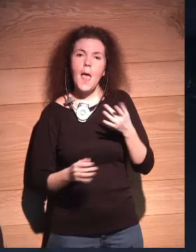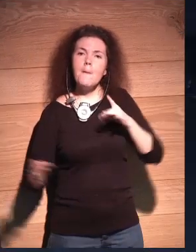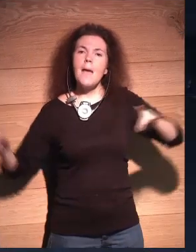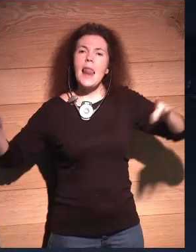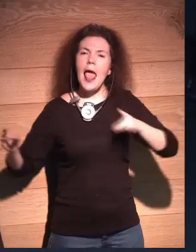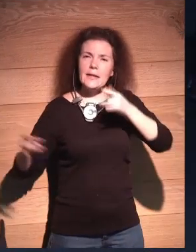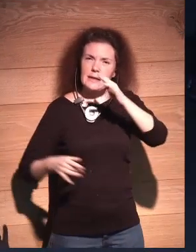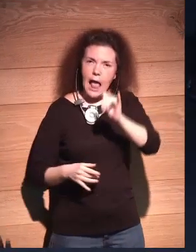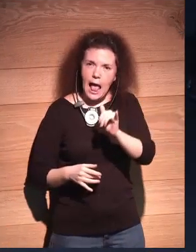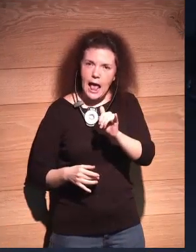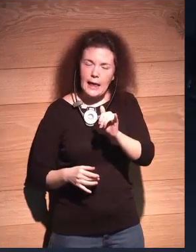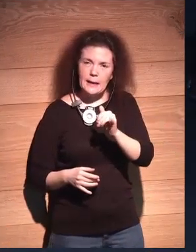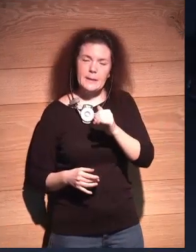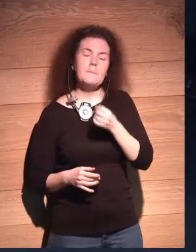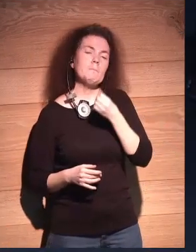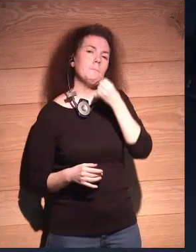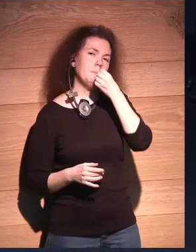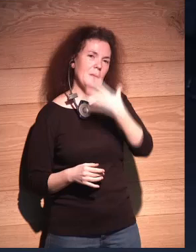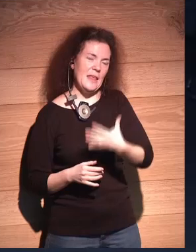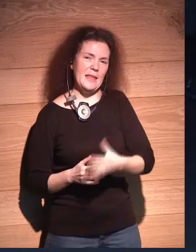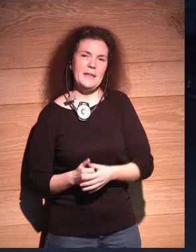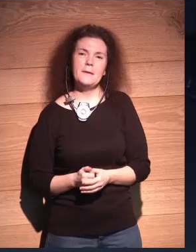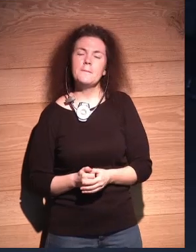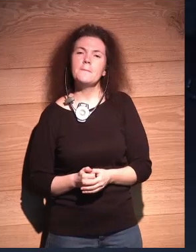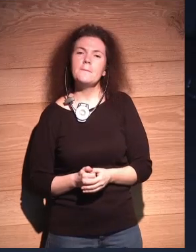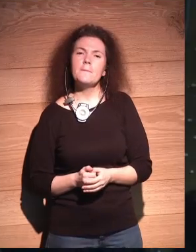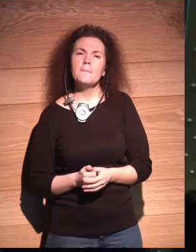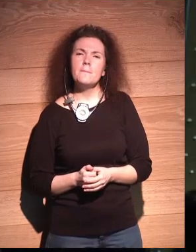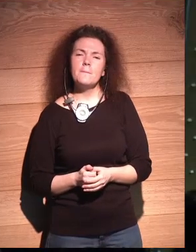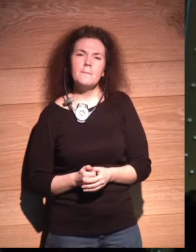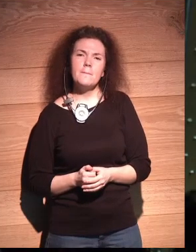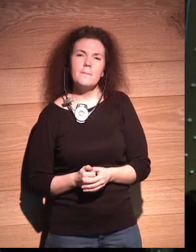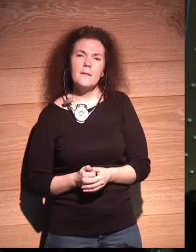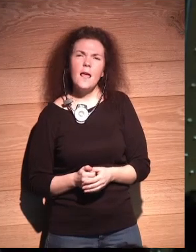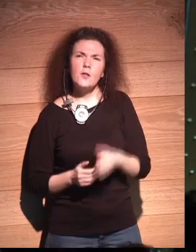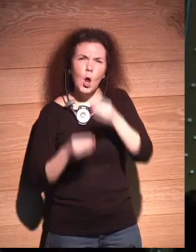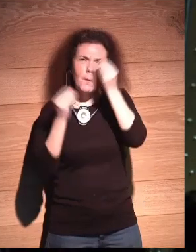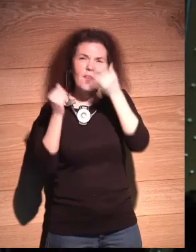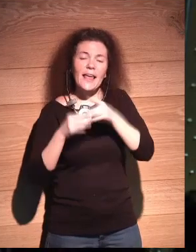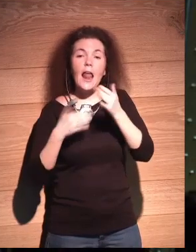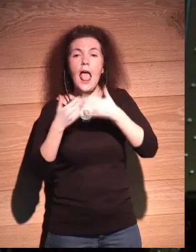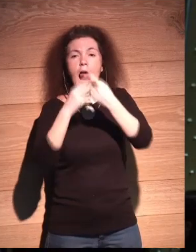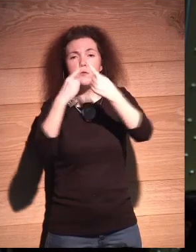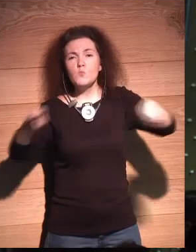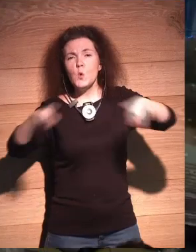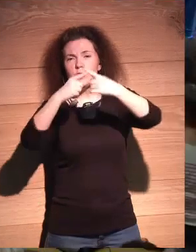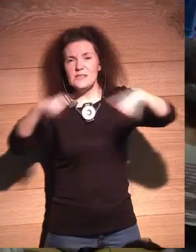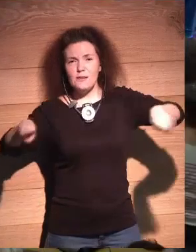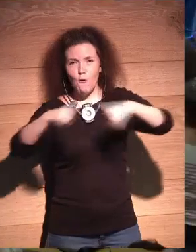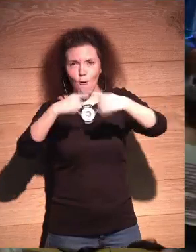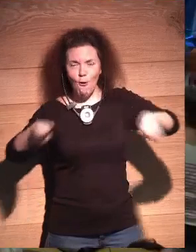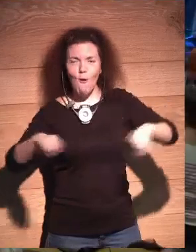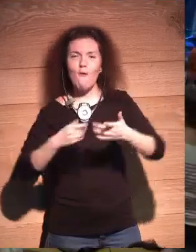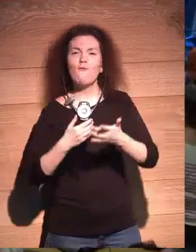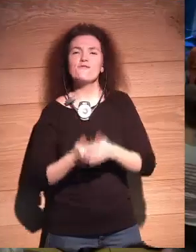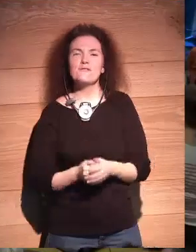Wow, okay, dancers. And what have I forgotten? Musicians, okay. Okay,